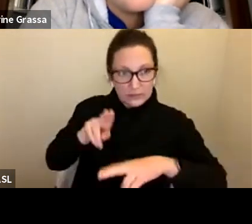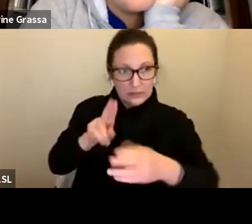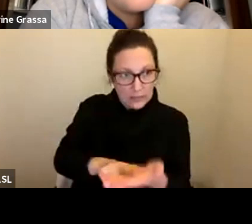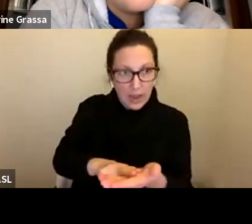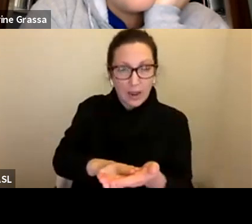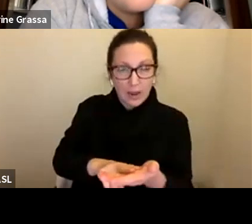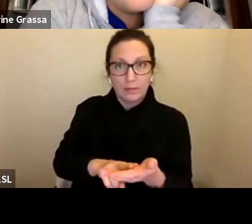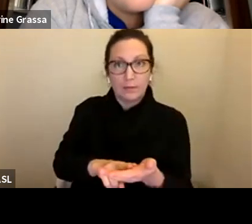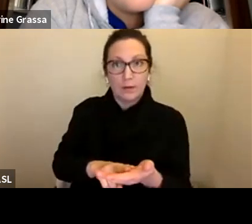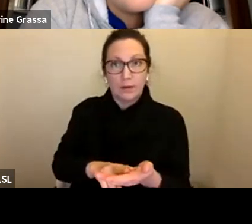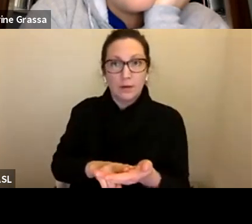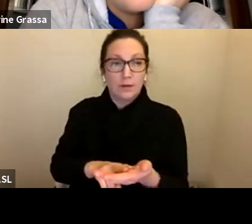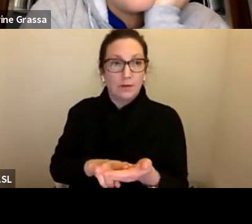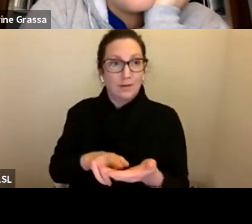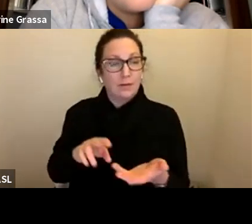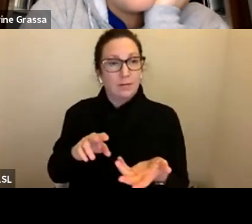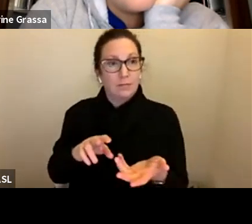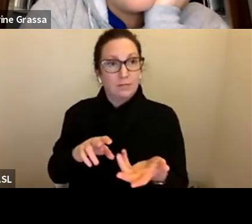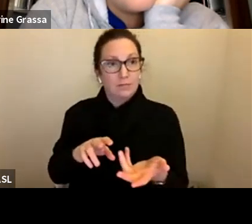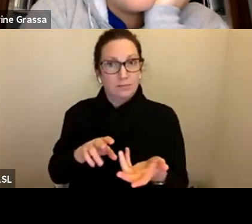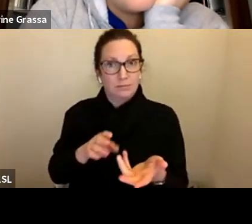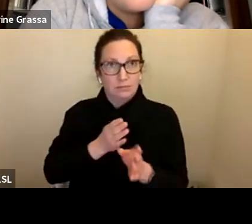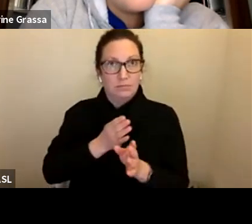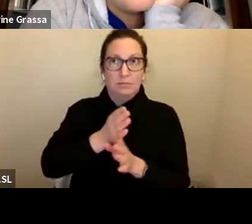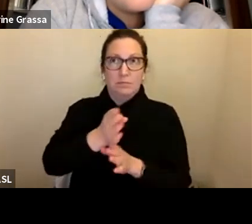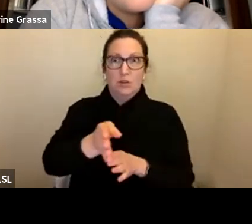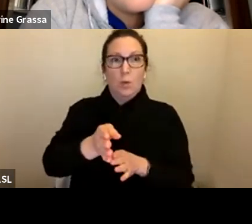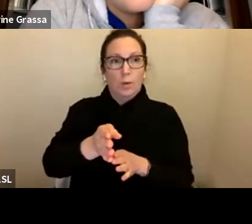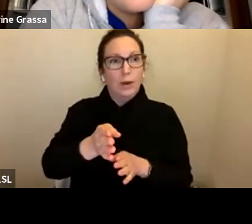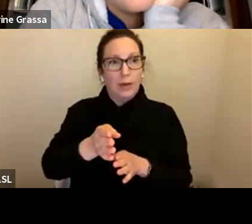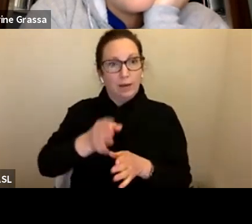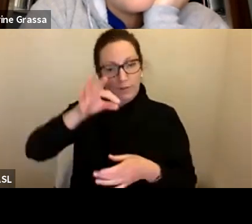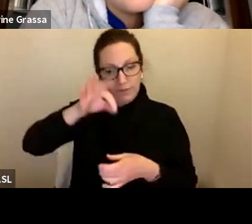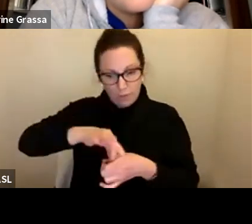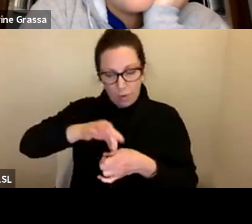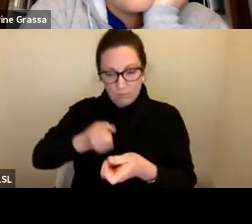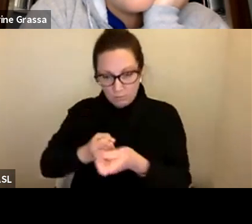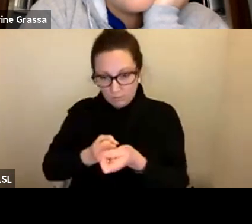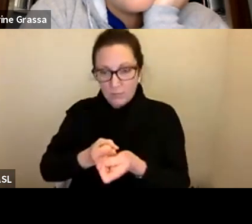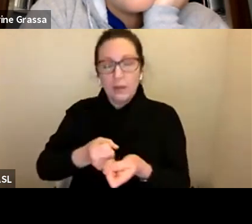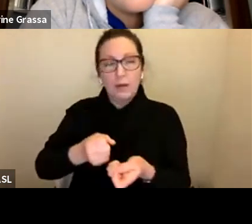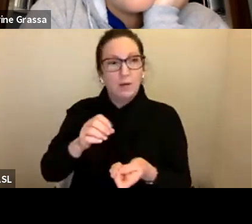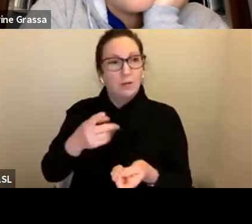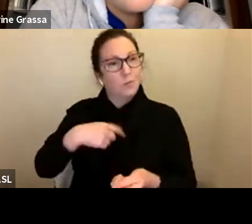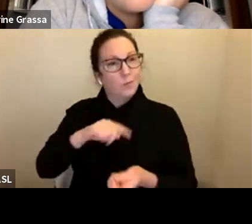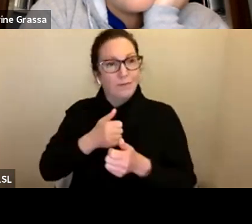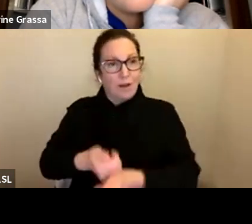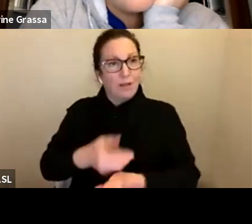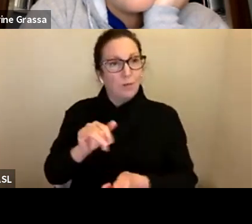the opinion that provides the greatest guidance in this space